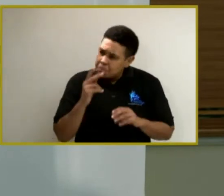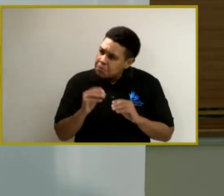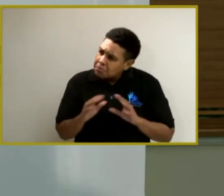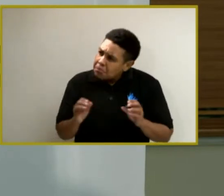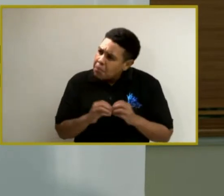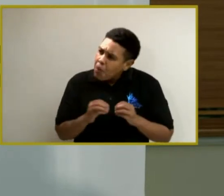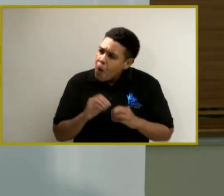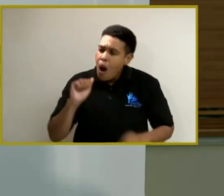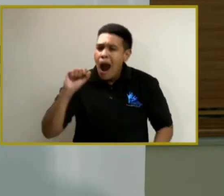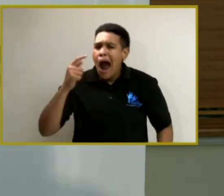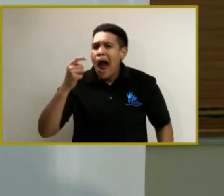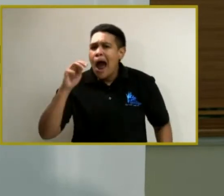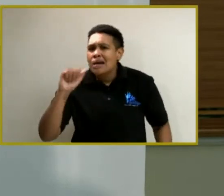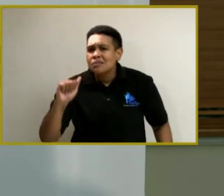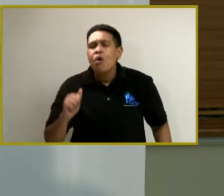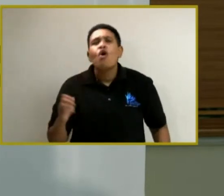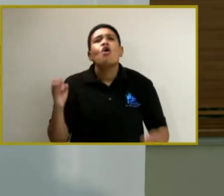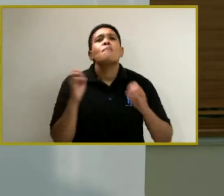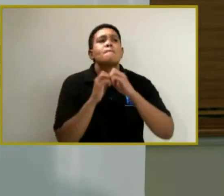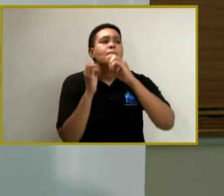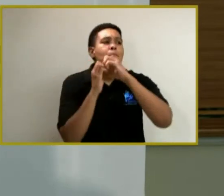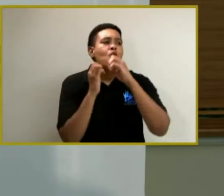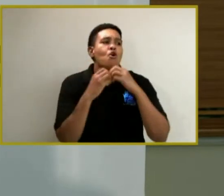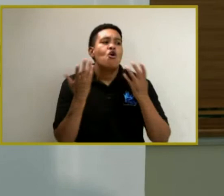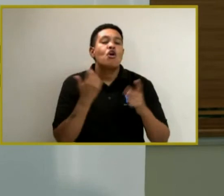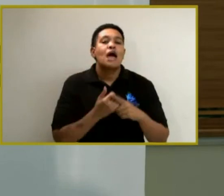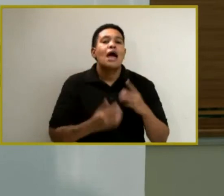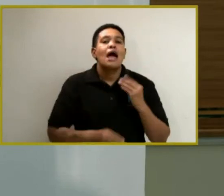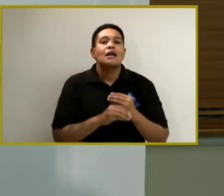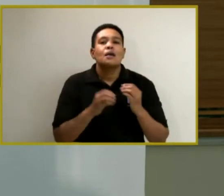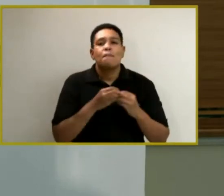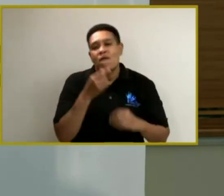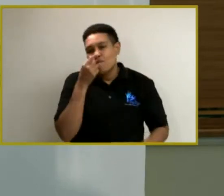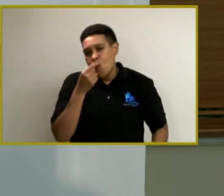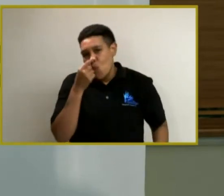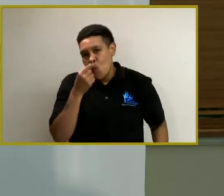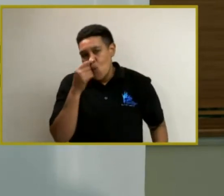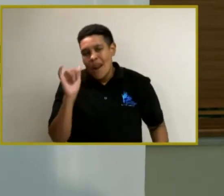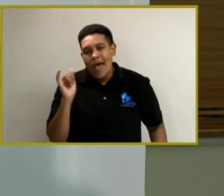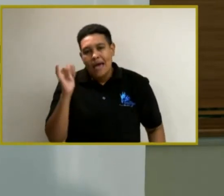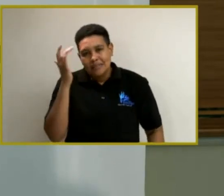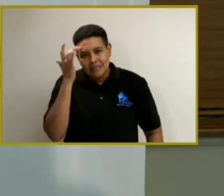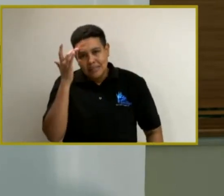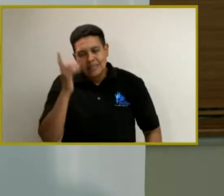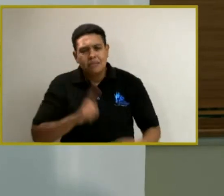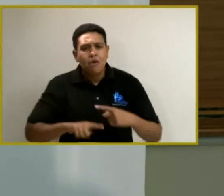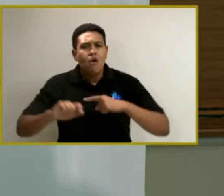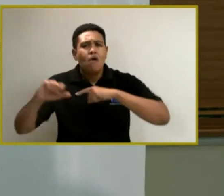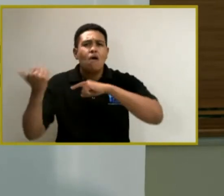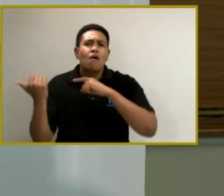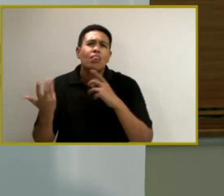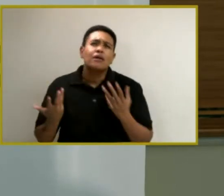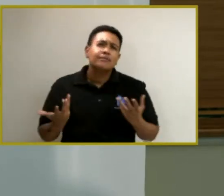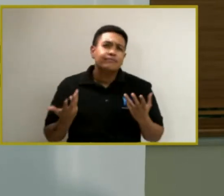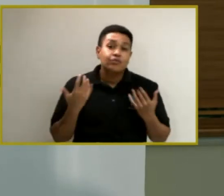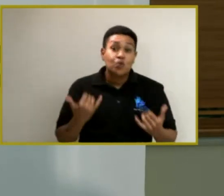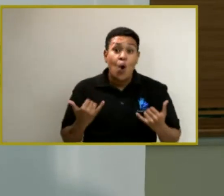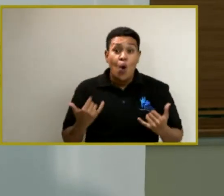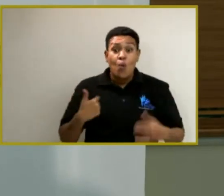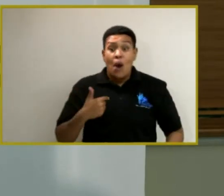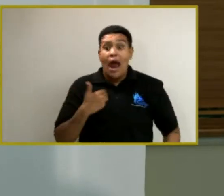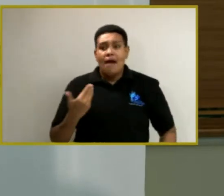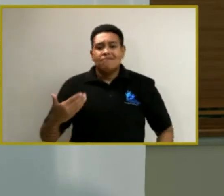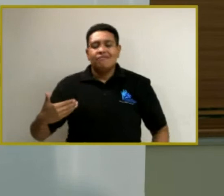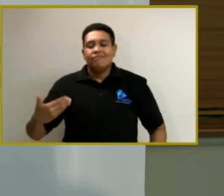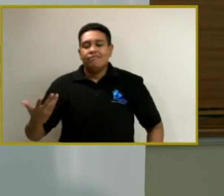asthma cases, more flu-like illnesses and other, even though right now we have